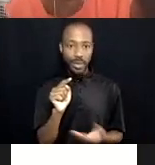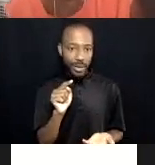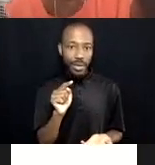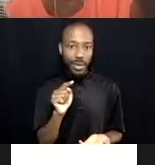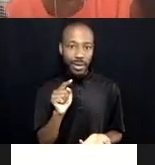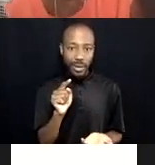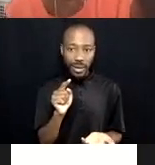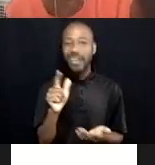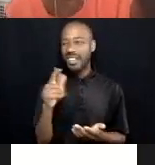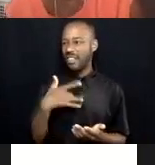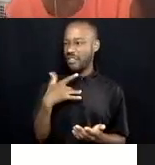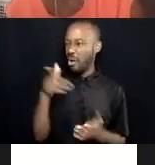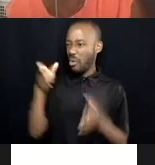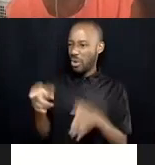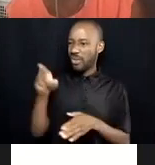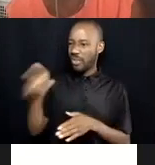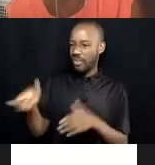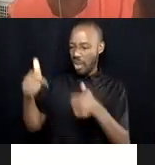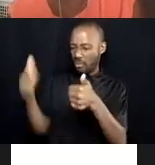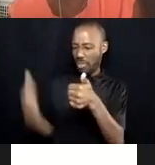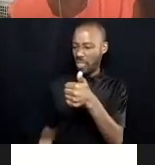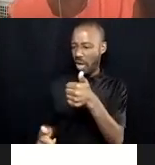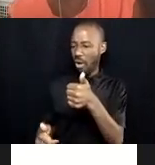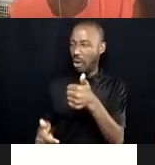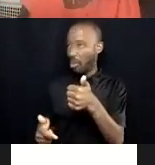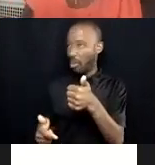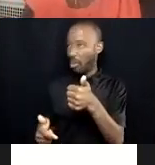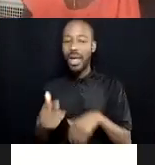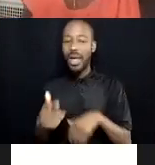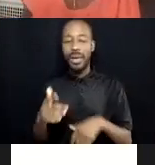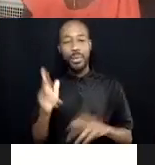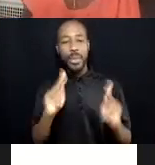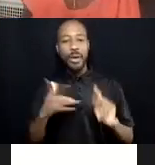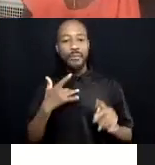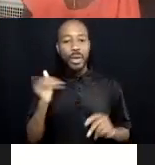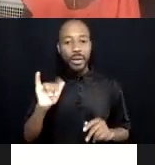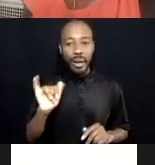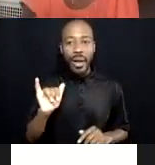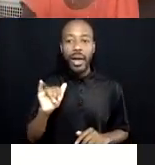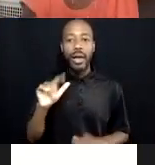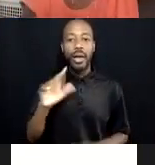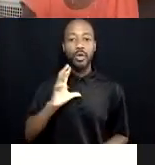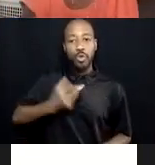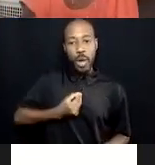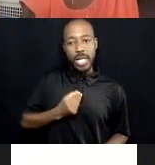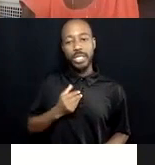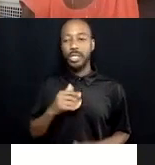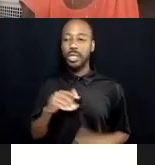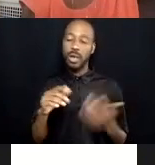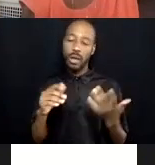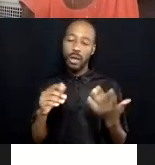is below them. And I feel like everybody feel like trans is at the bottom. And then like, I feel like gay people feel like they have a privilege